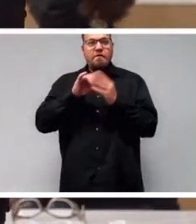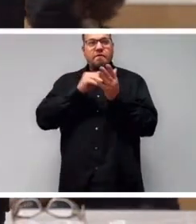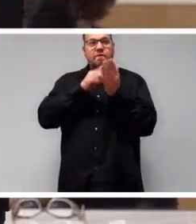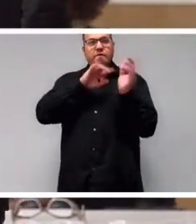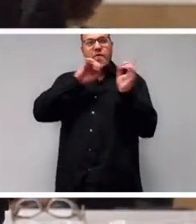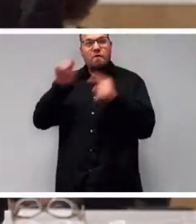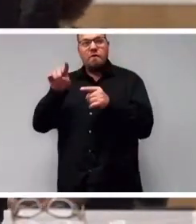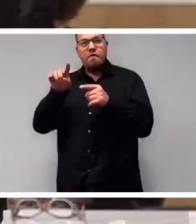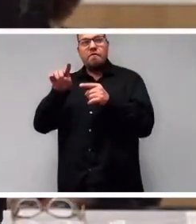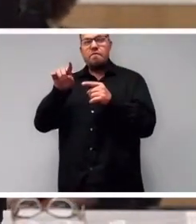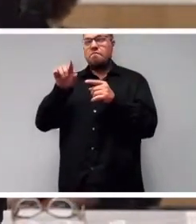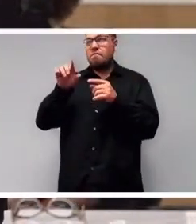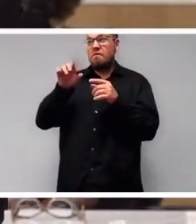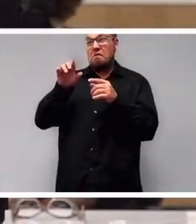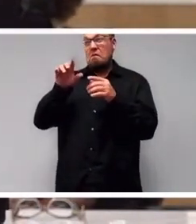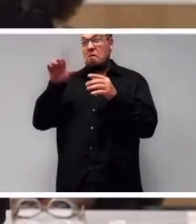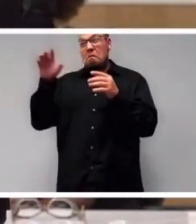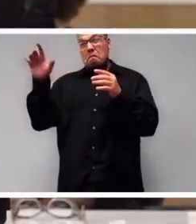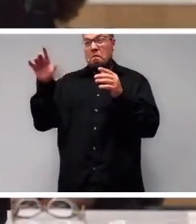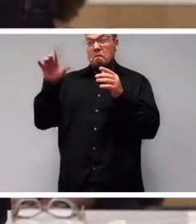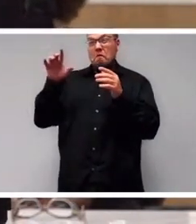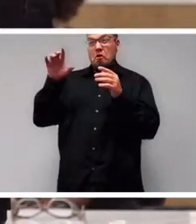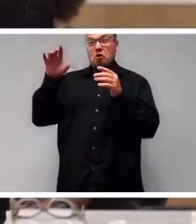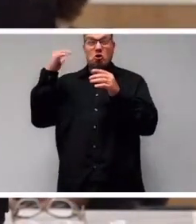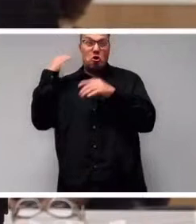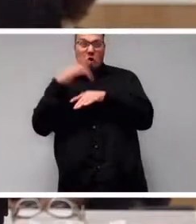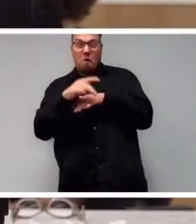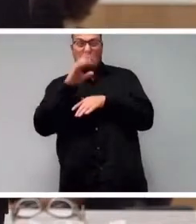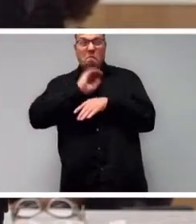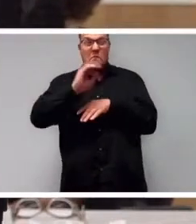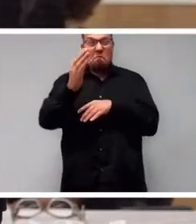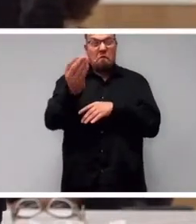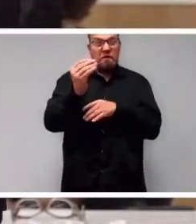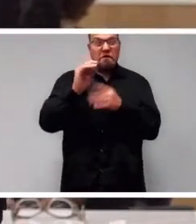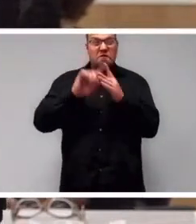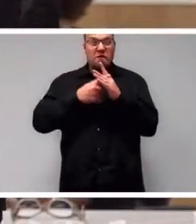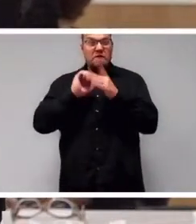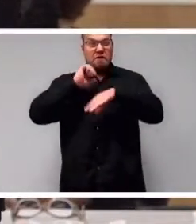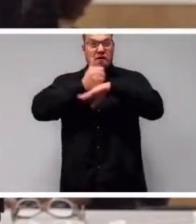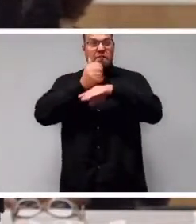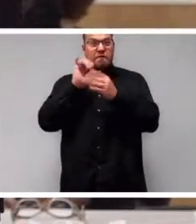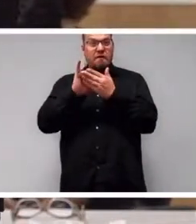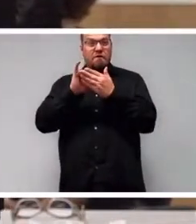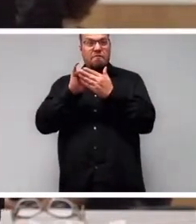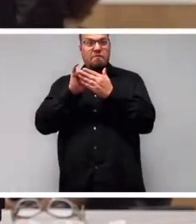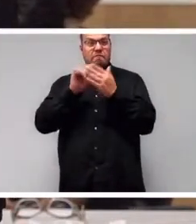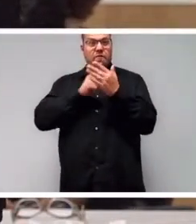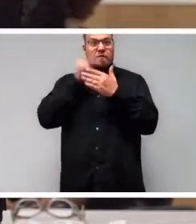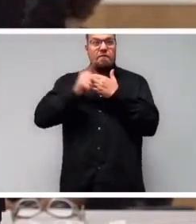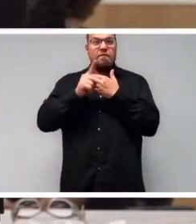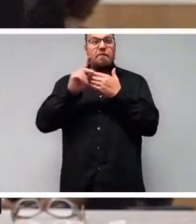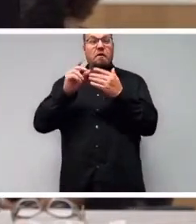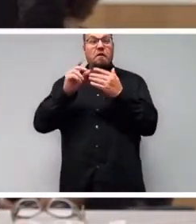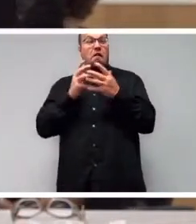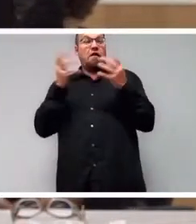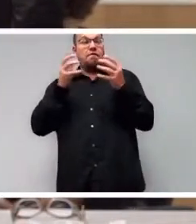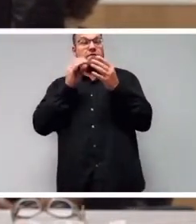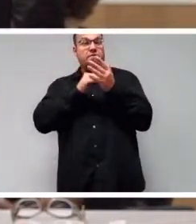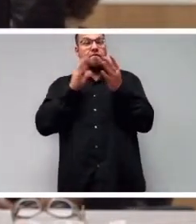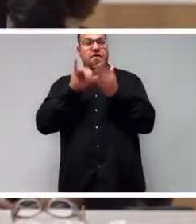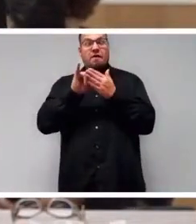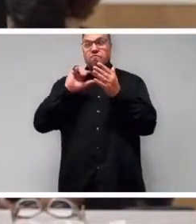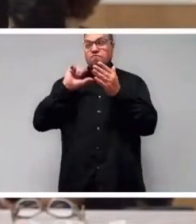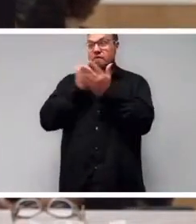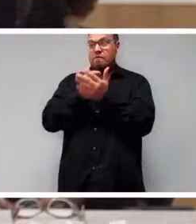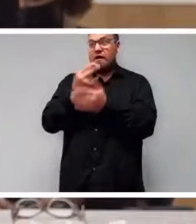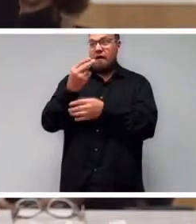as 14 sometimes to start setting up those supports. So we have a number of students that graduate high school who could be eligible for this program